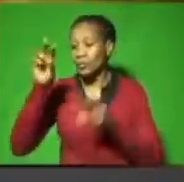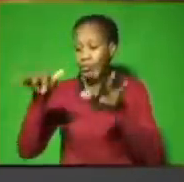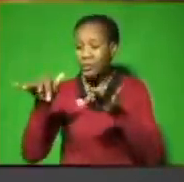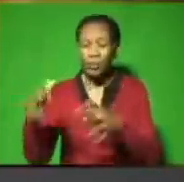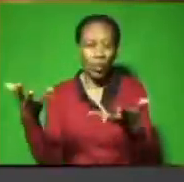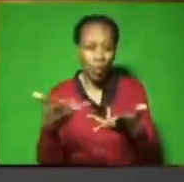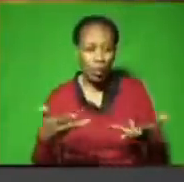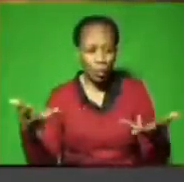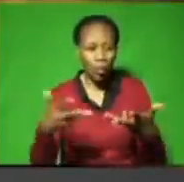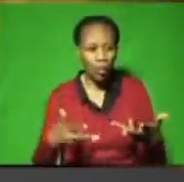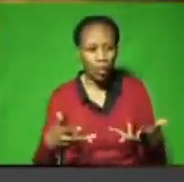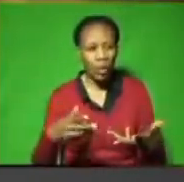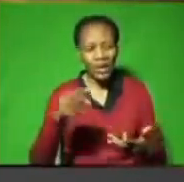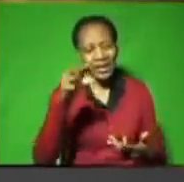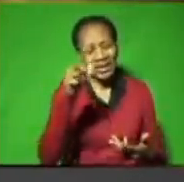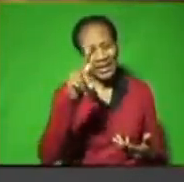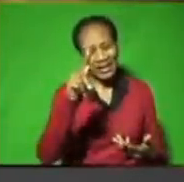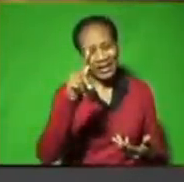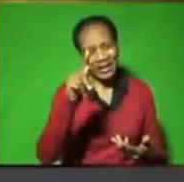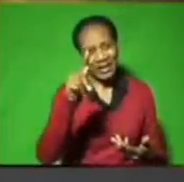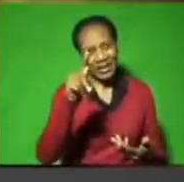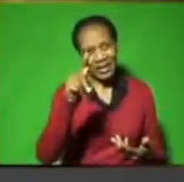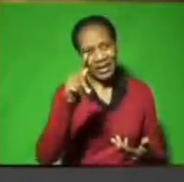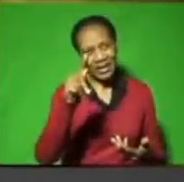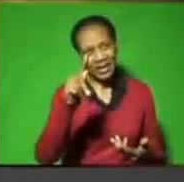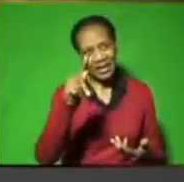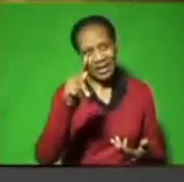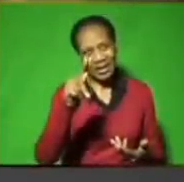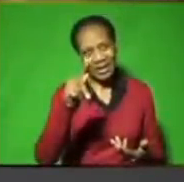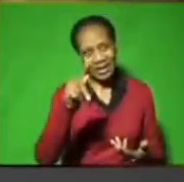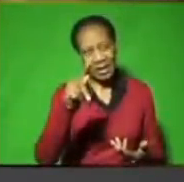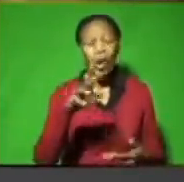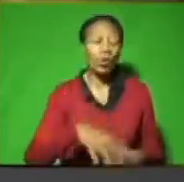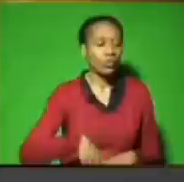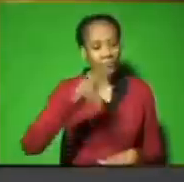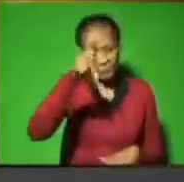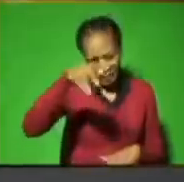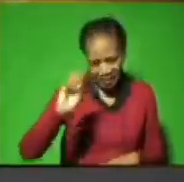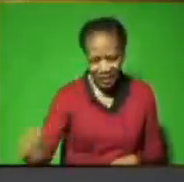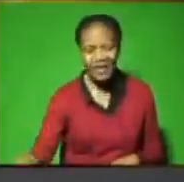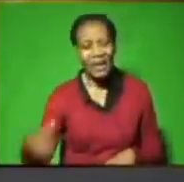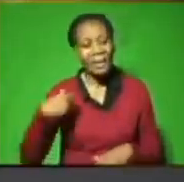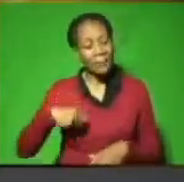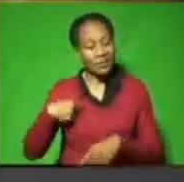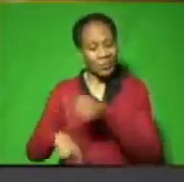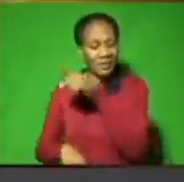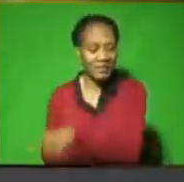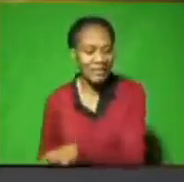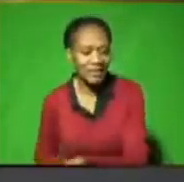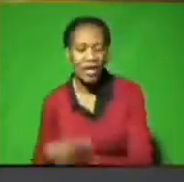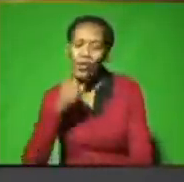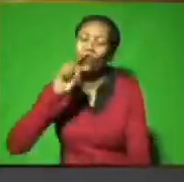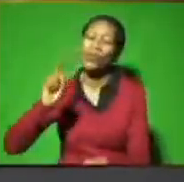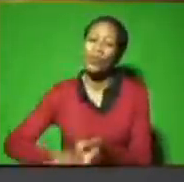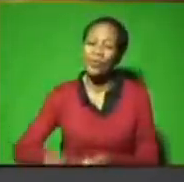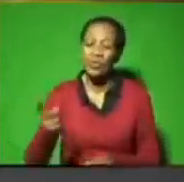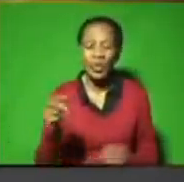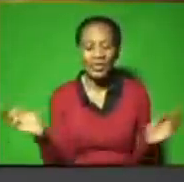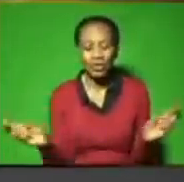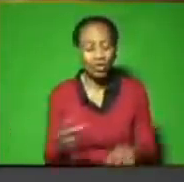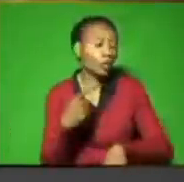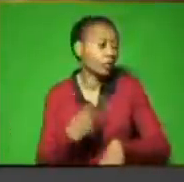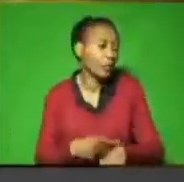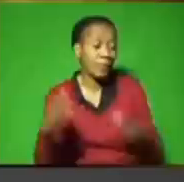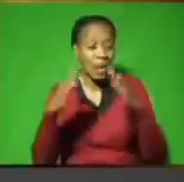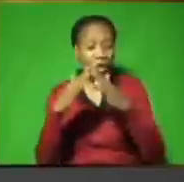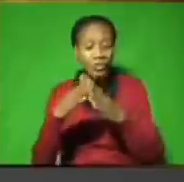of Kariega in Nelson Mandela Bay Metropolitan Municipality and promised them temporary houses in